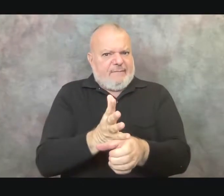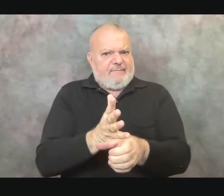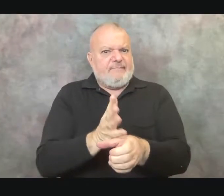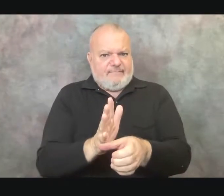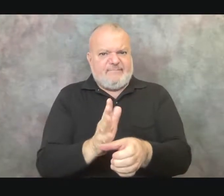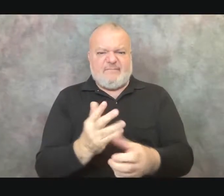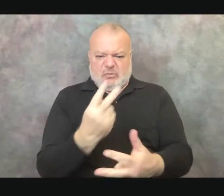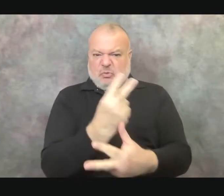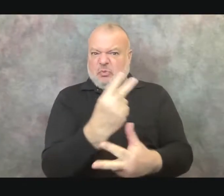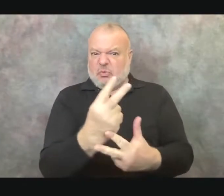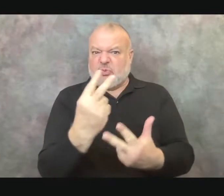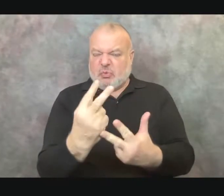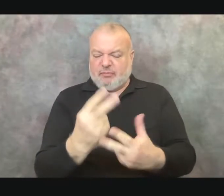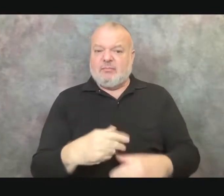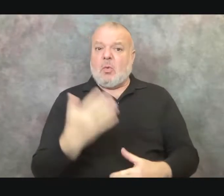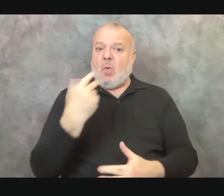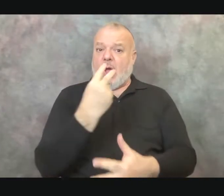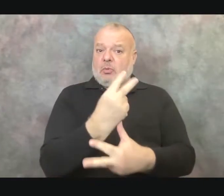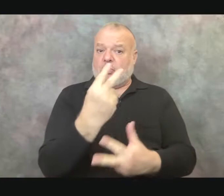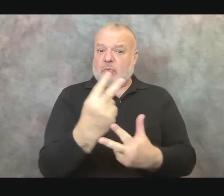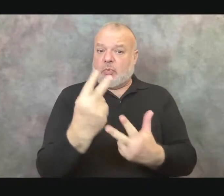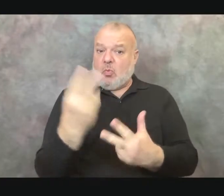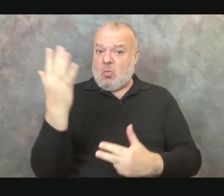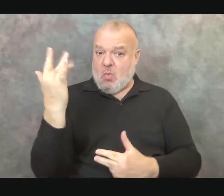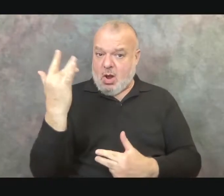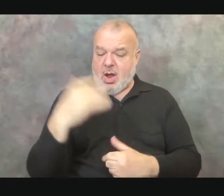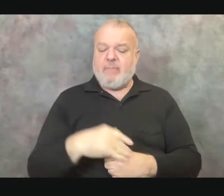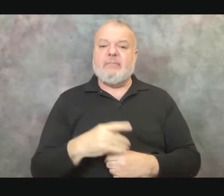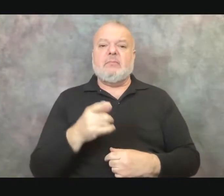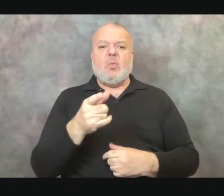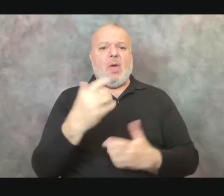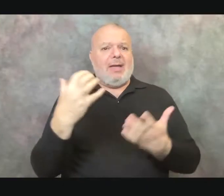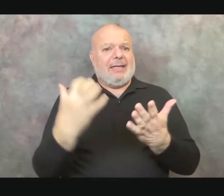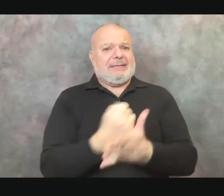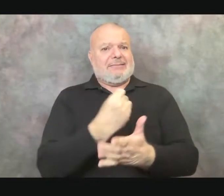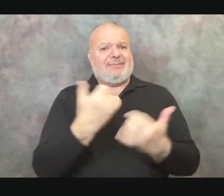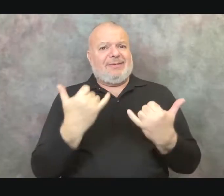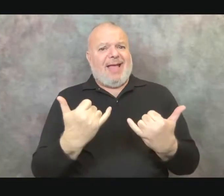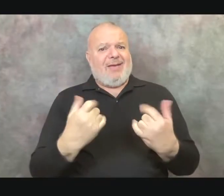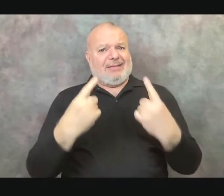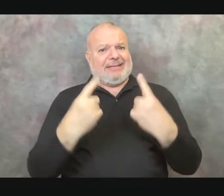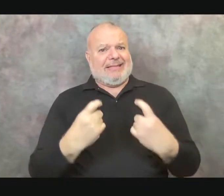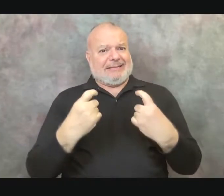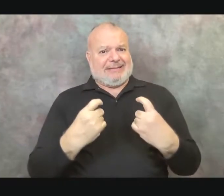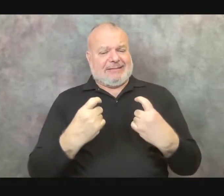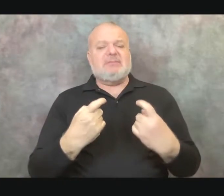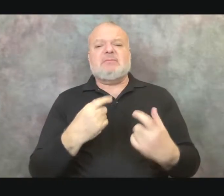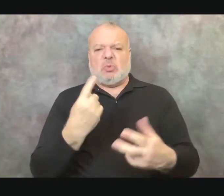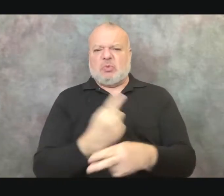Screw back on the large orange cap to the bottle. Throw the swab in the trash.